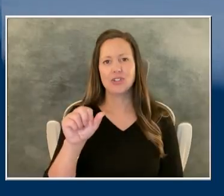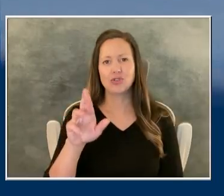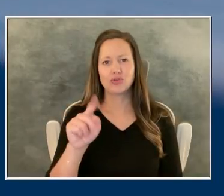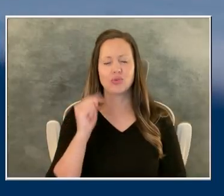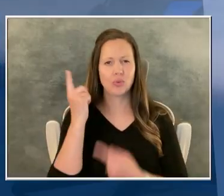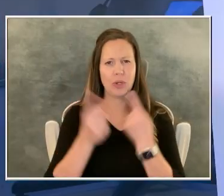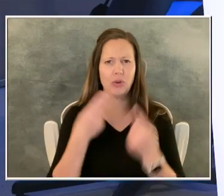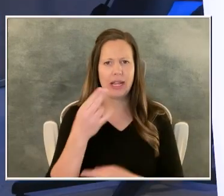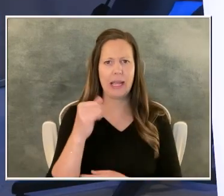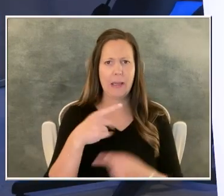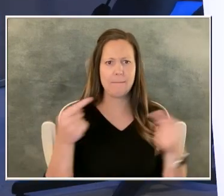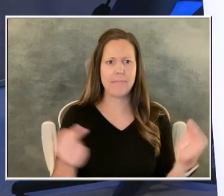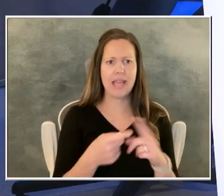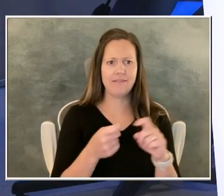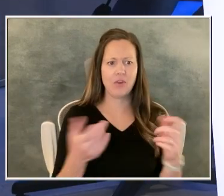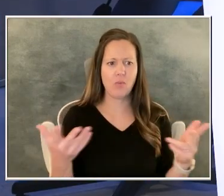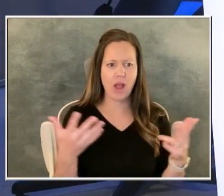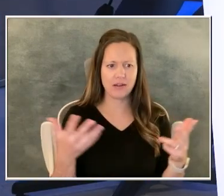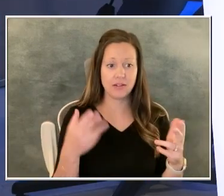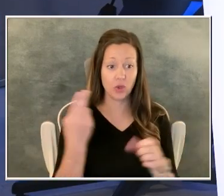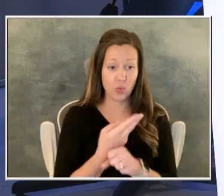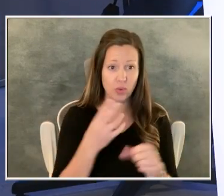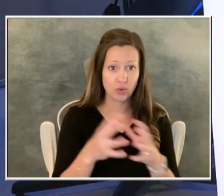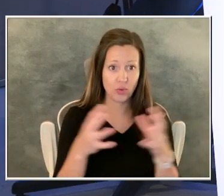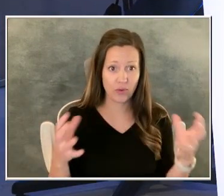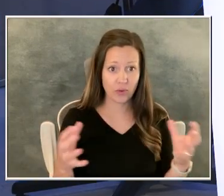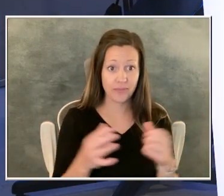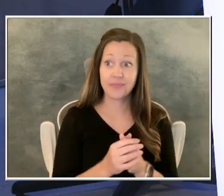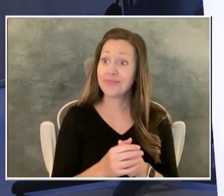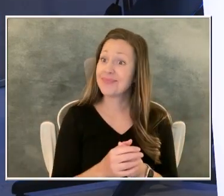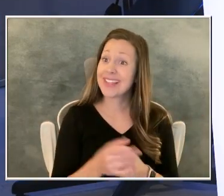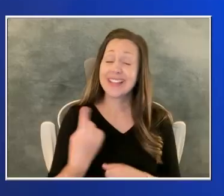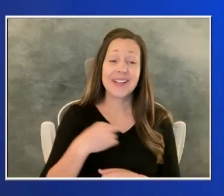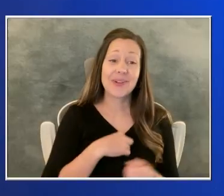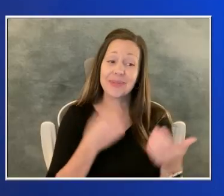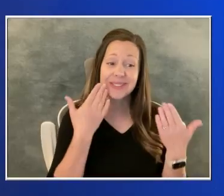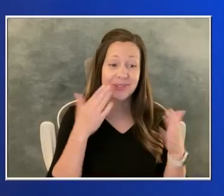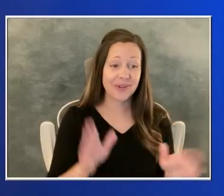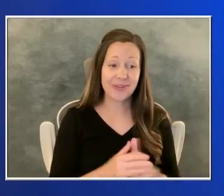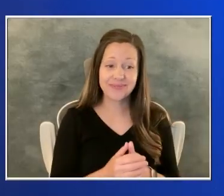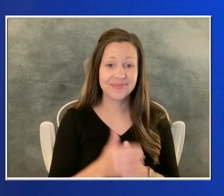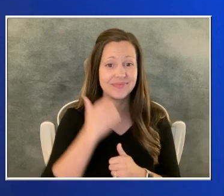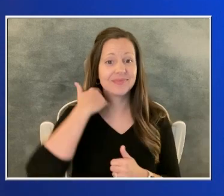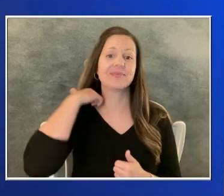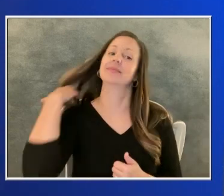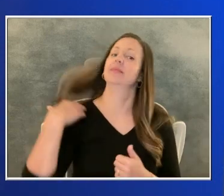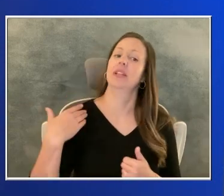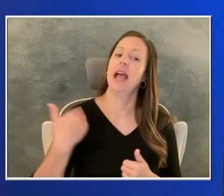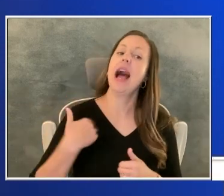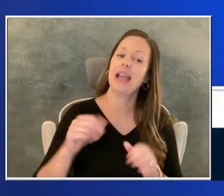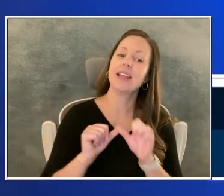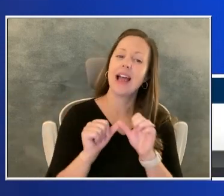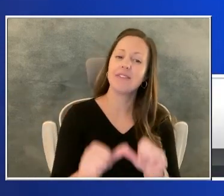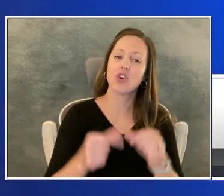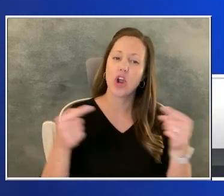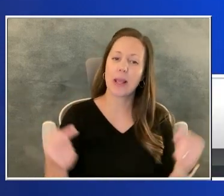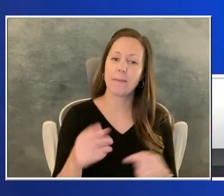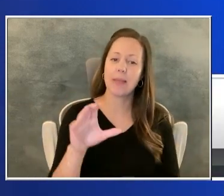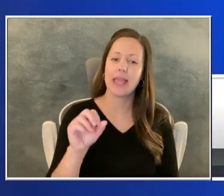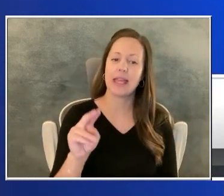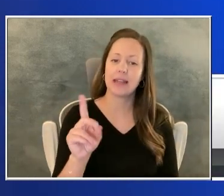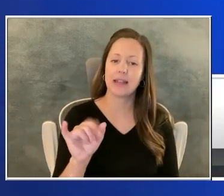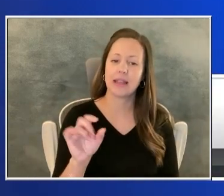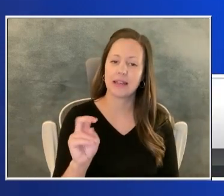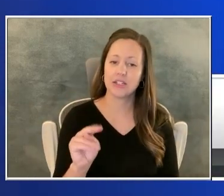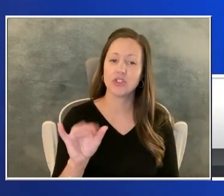pain? Was it overuse? We don't really know. I do have a chronic pain condition, so that's a factor. I